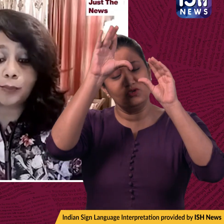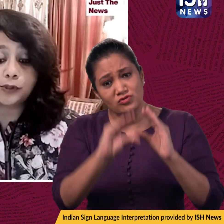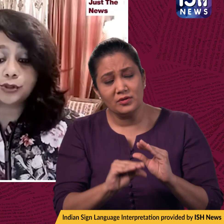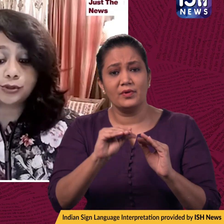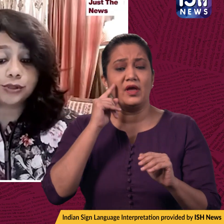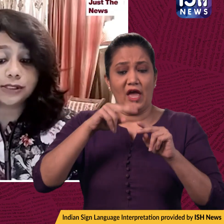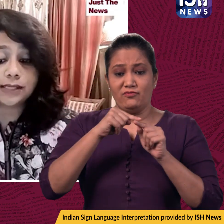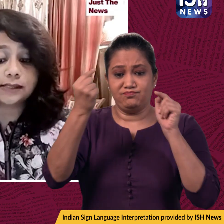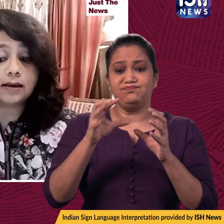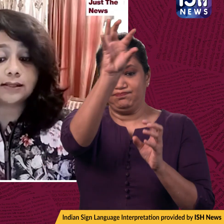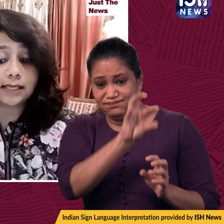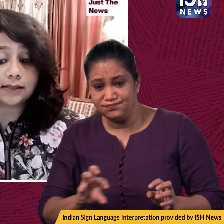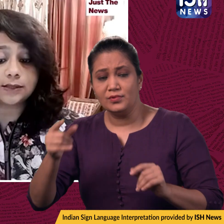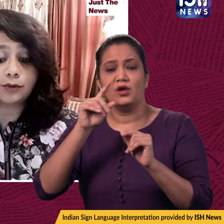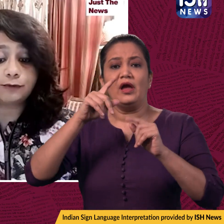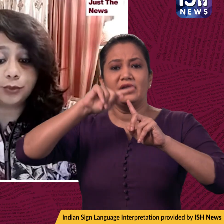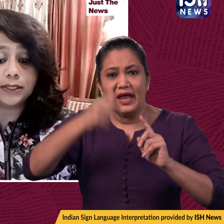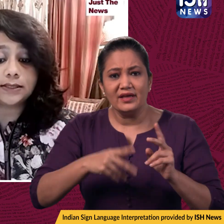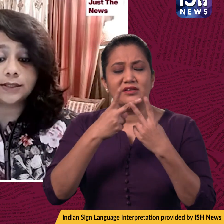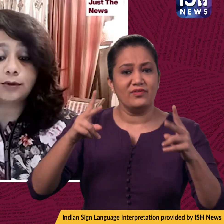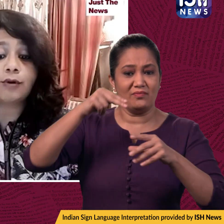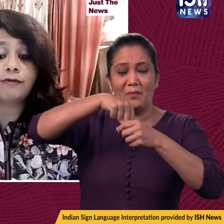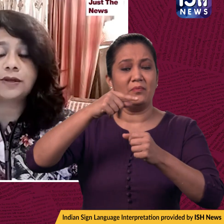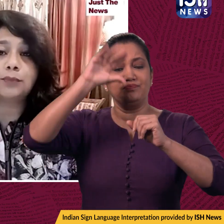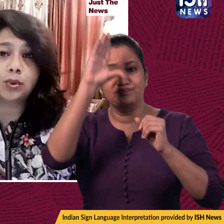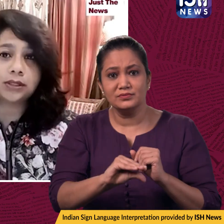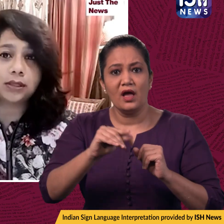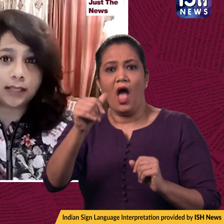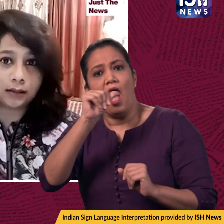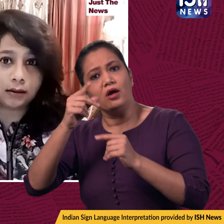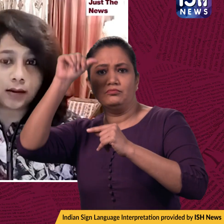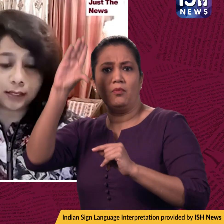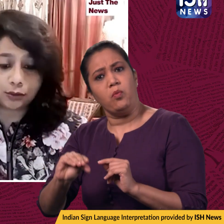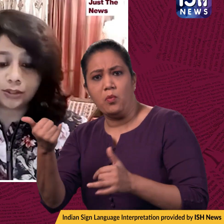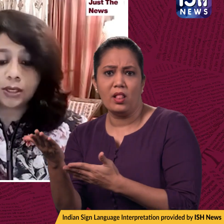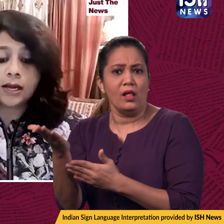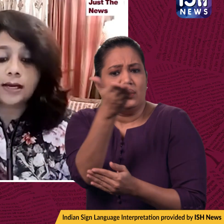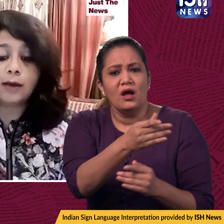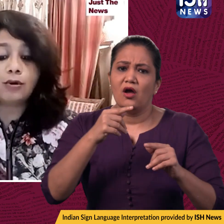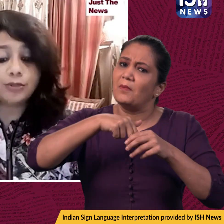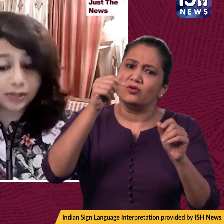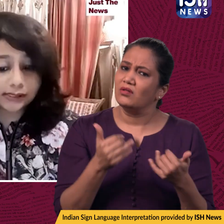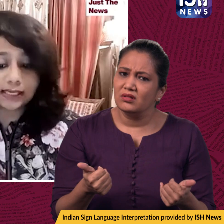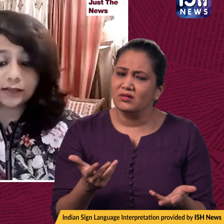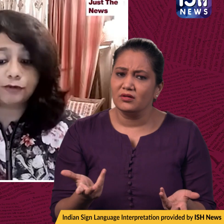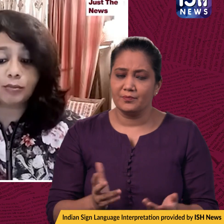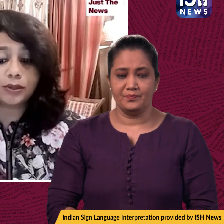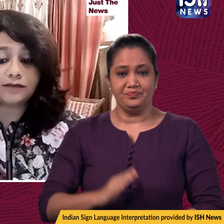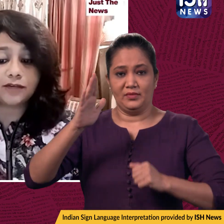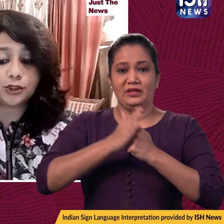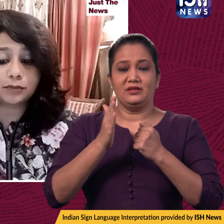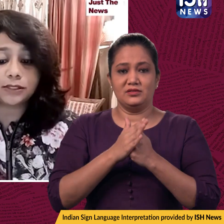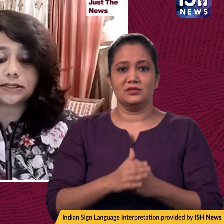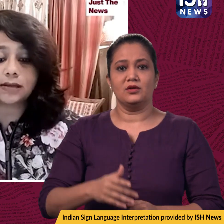if opposition ruled states cut taxes on fuel instead of imported liquor," end quote. Now, on Thursday, the